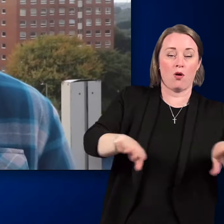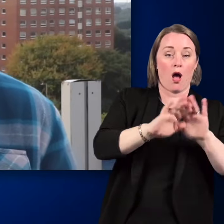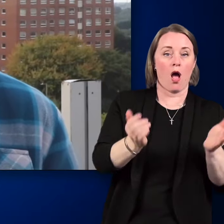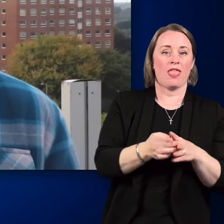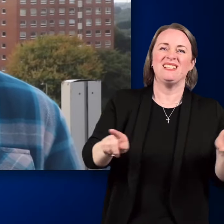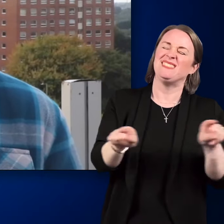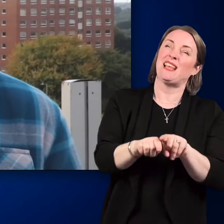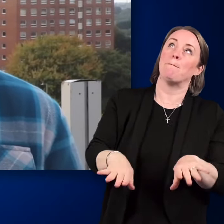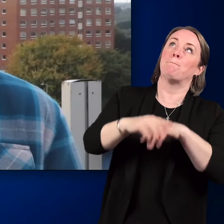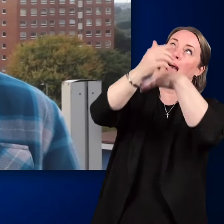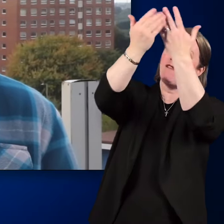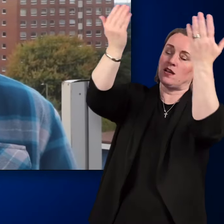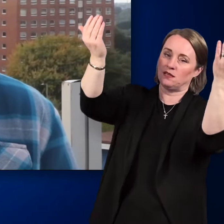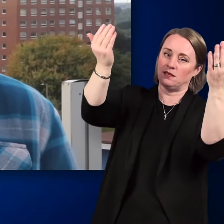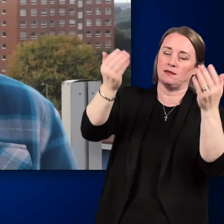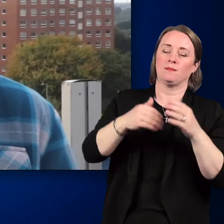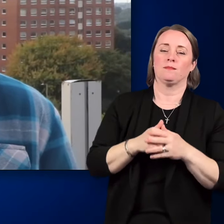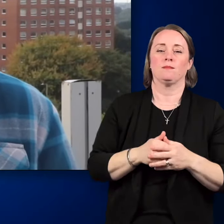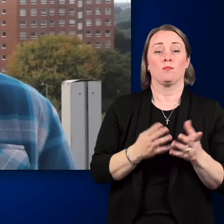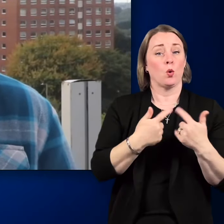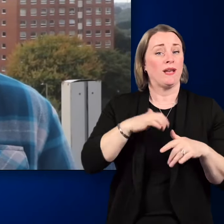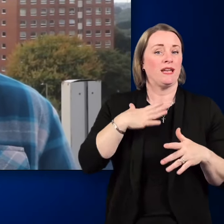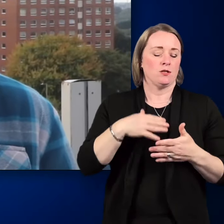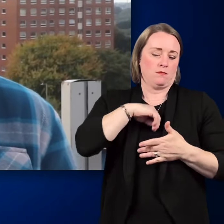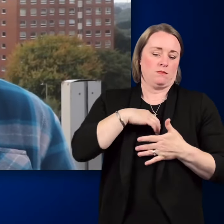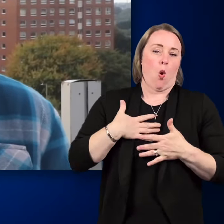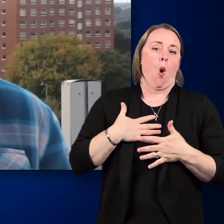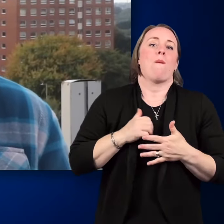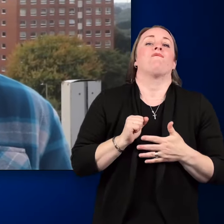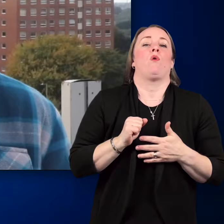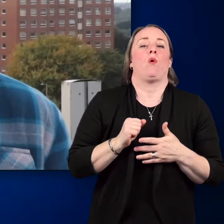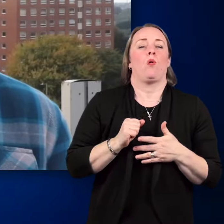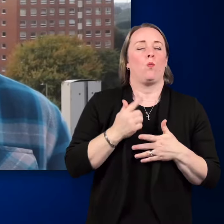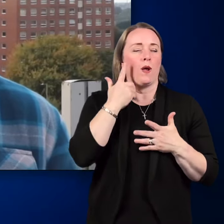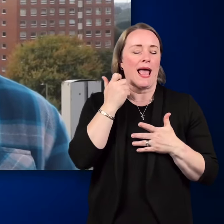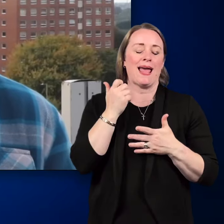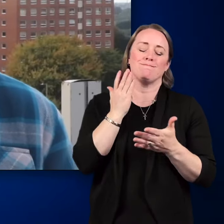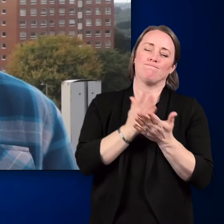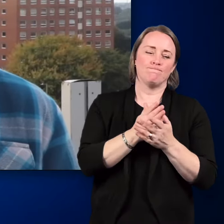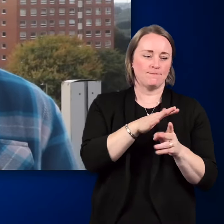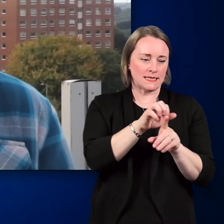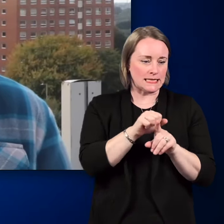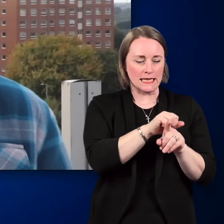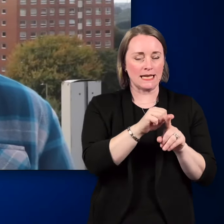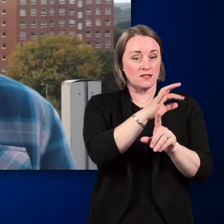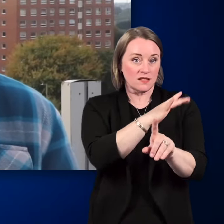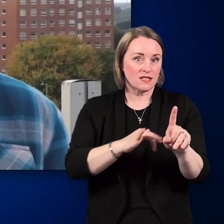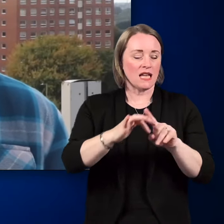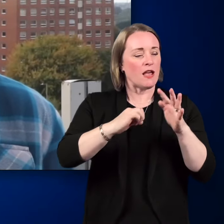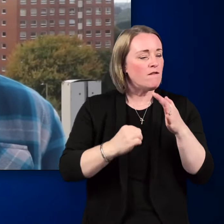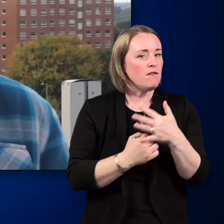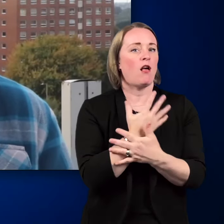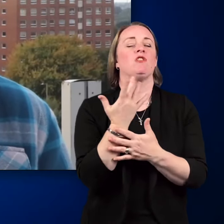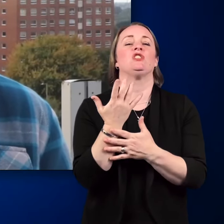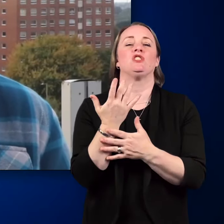heaven. And let's be hopeful that we can see society flourish